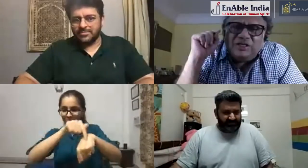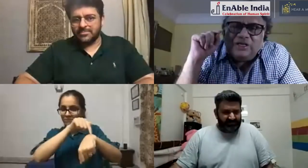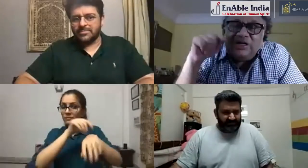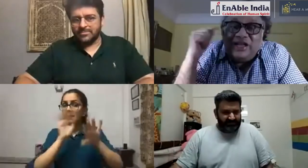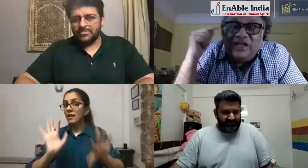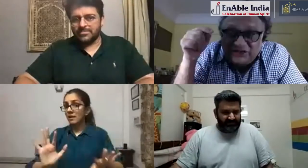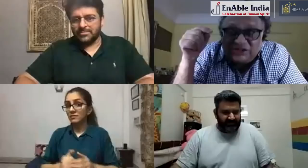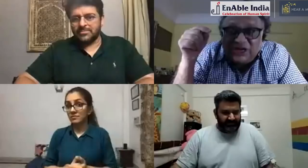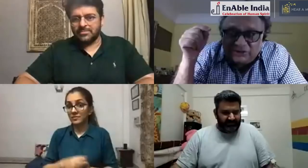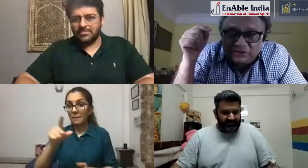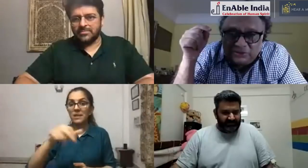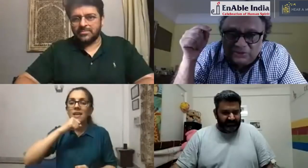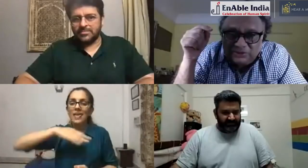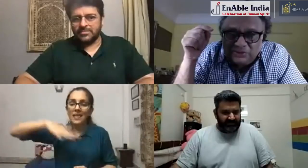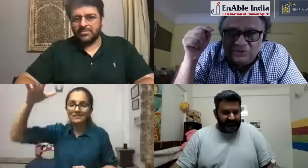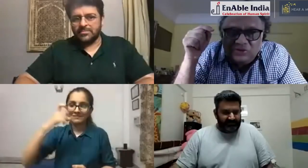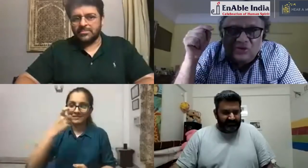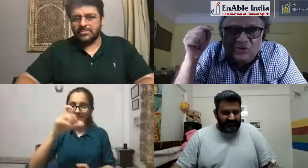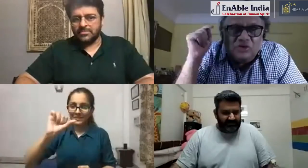He's aged also.